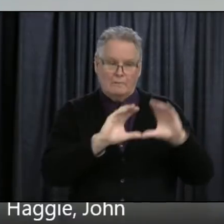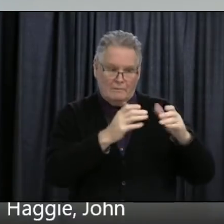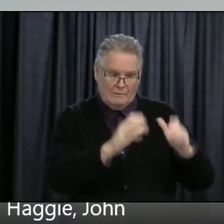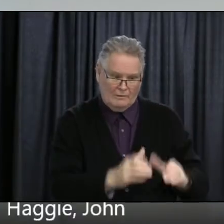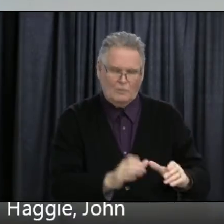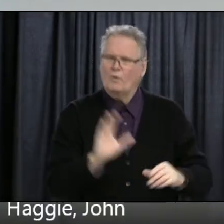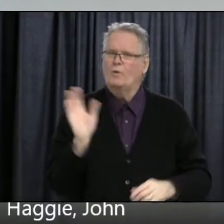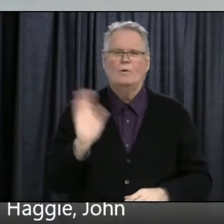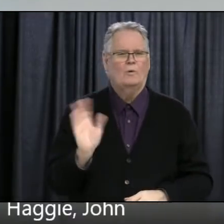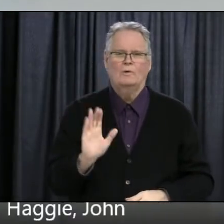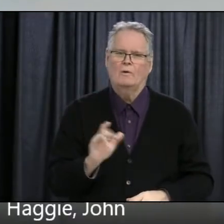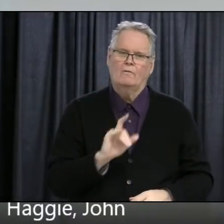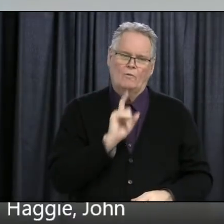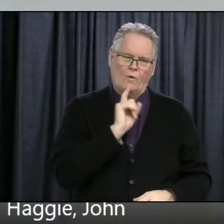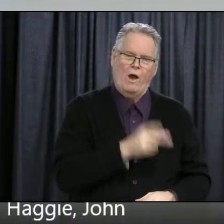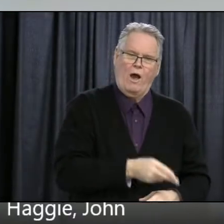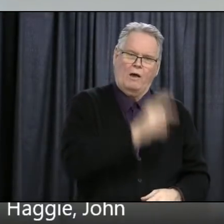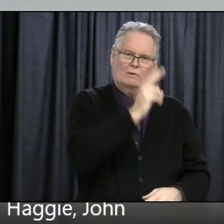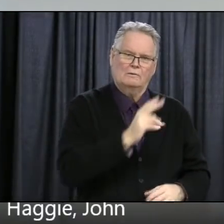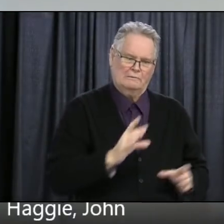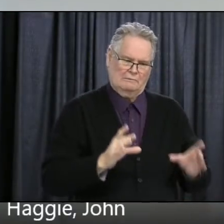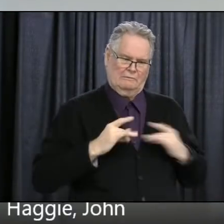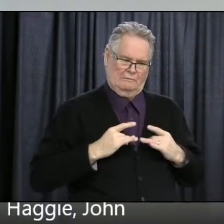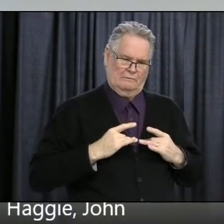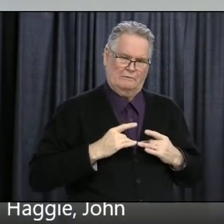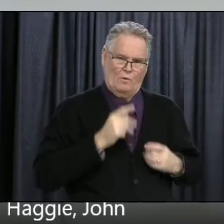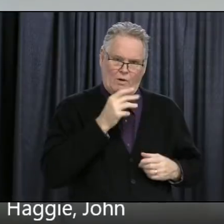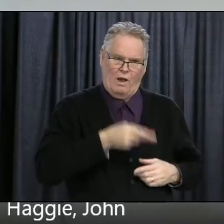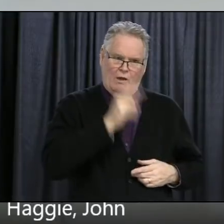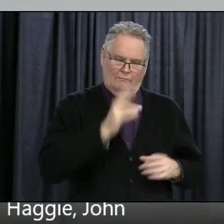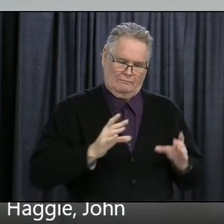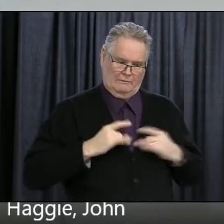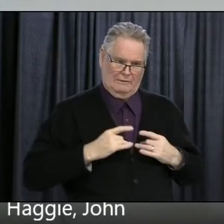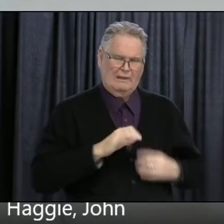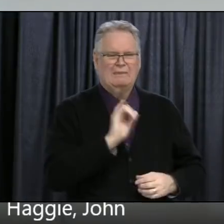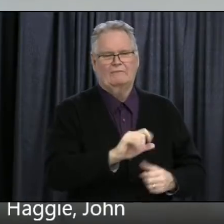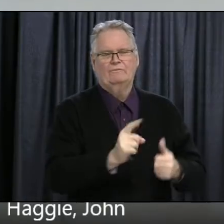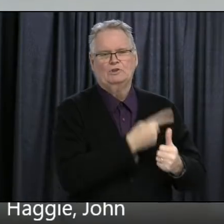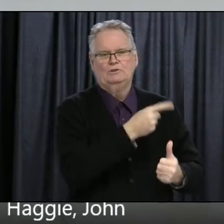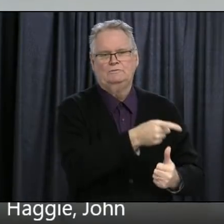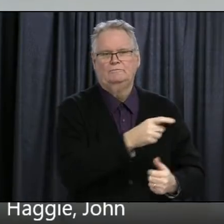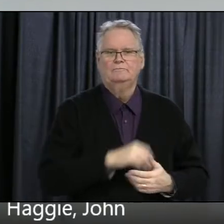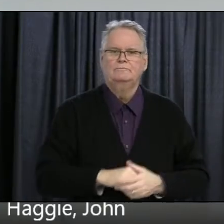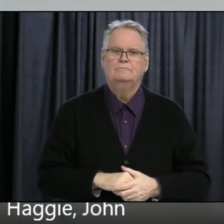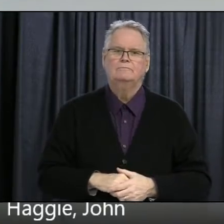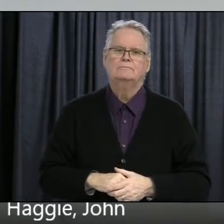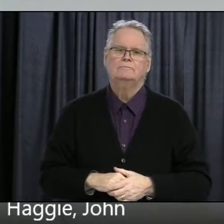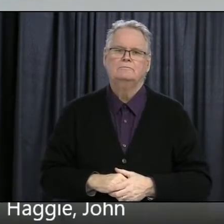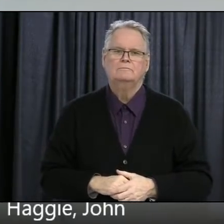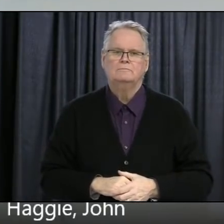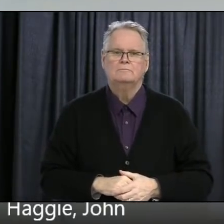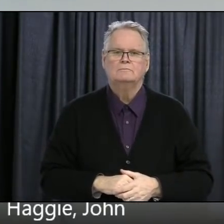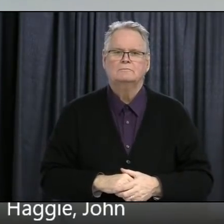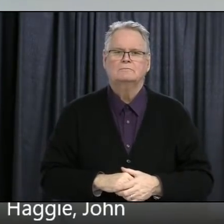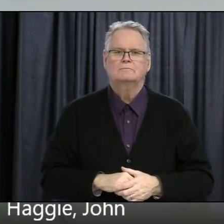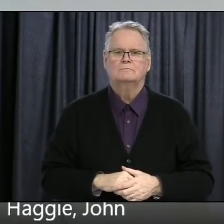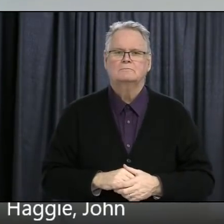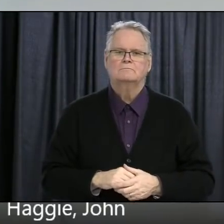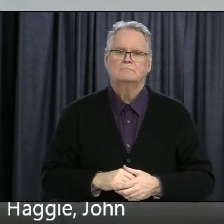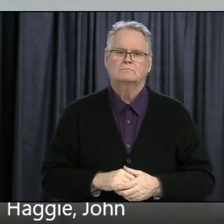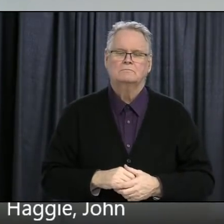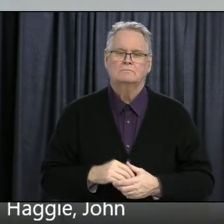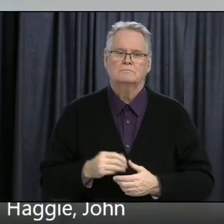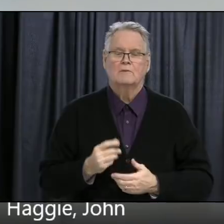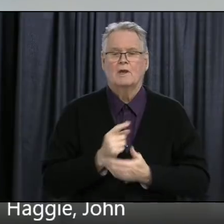some vaccine on the horizon. We're getting somewhere of the order of 6,000 doses per week